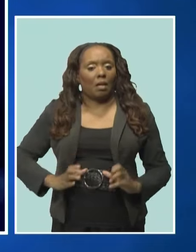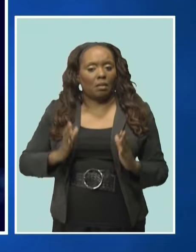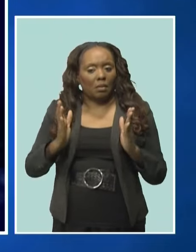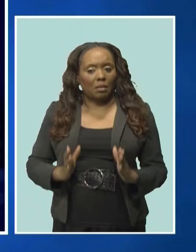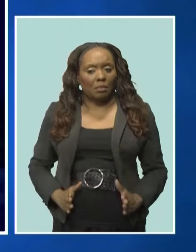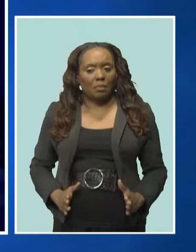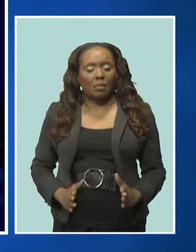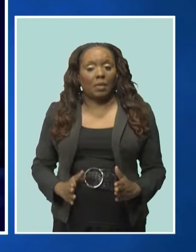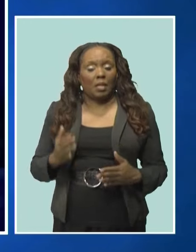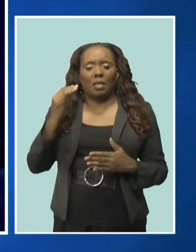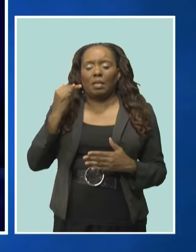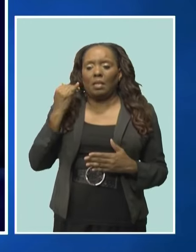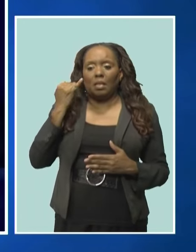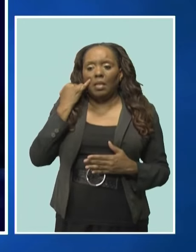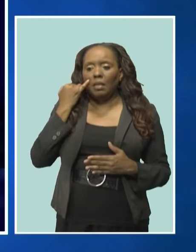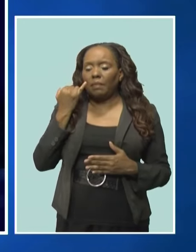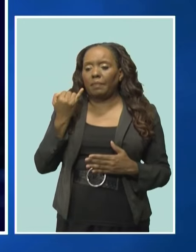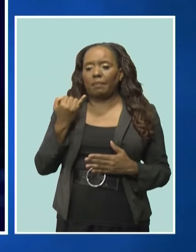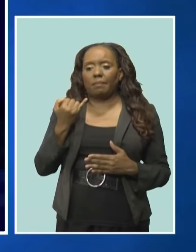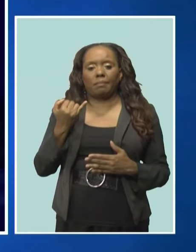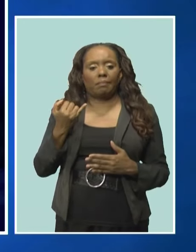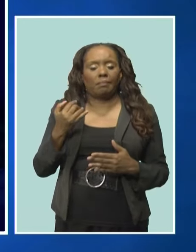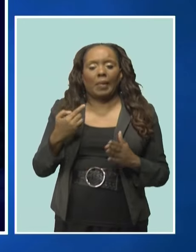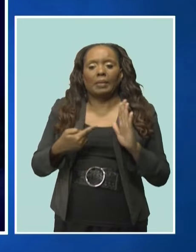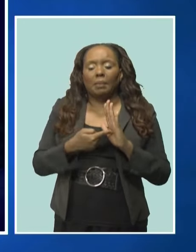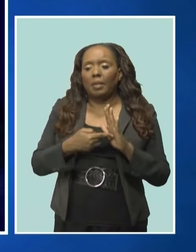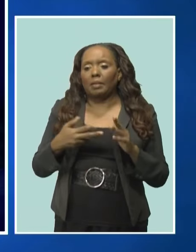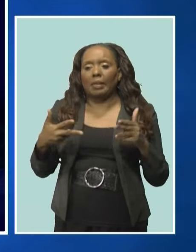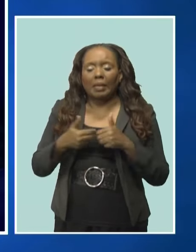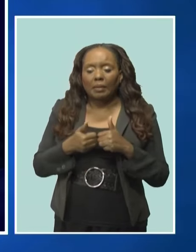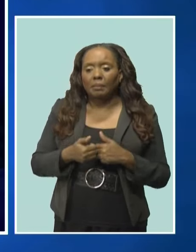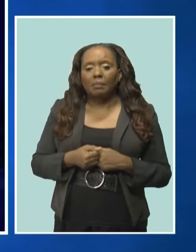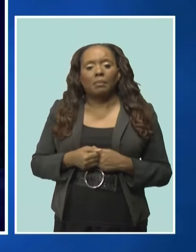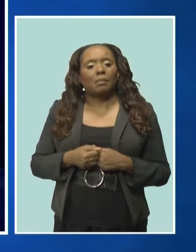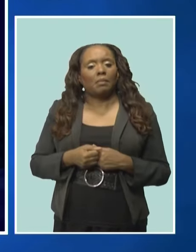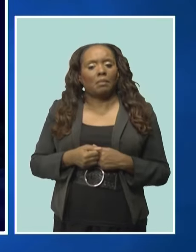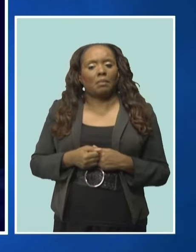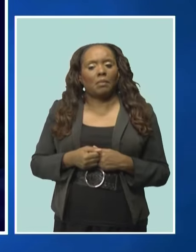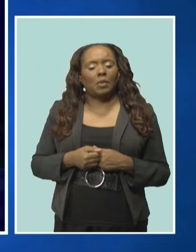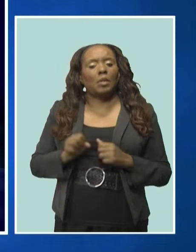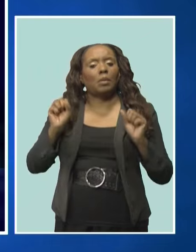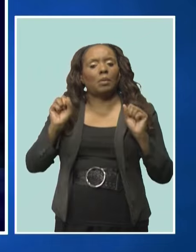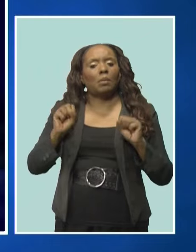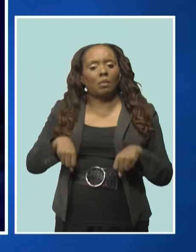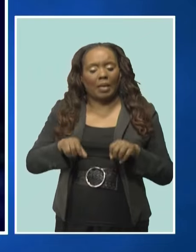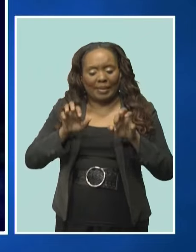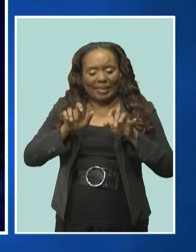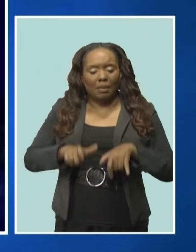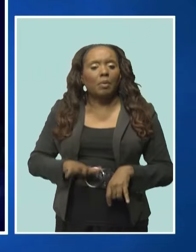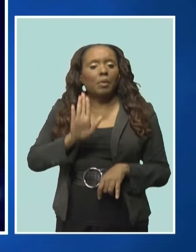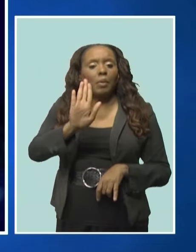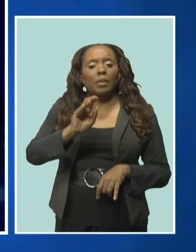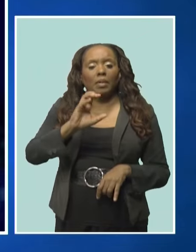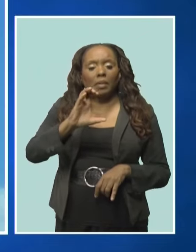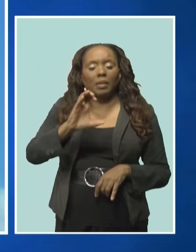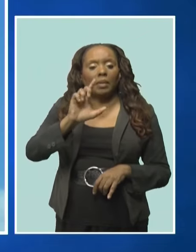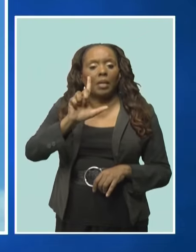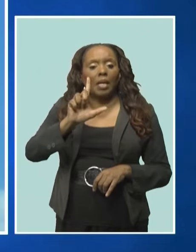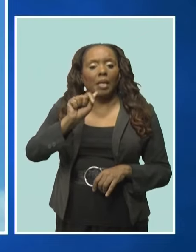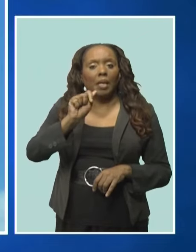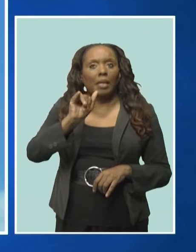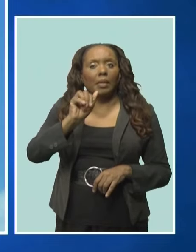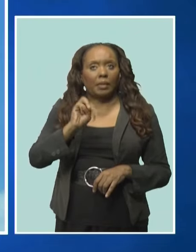a motor insurance claim without having to visit a Sagicor office. More recently, on a company-wide level,